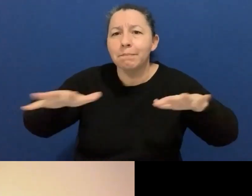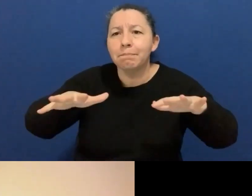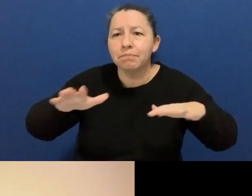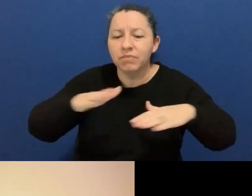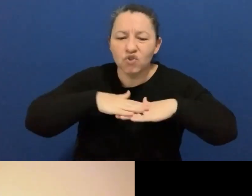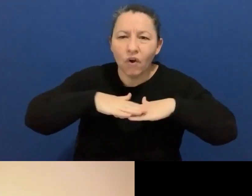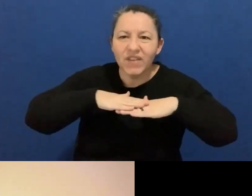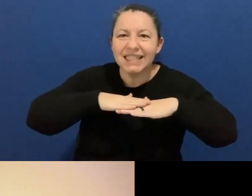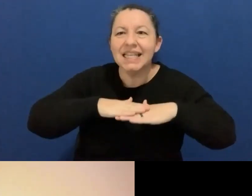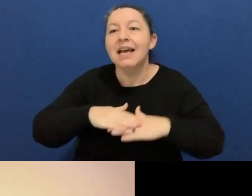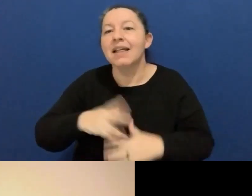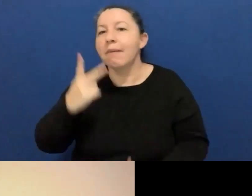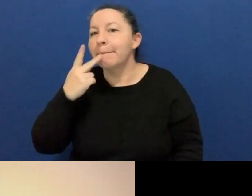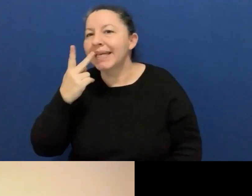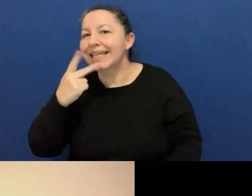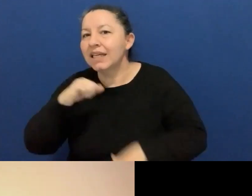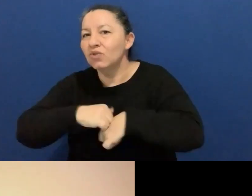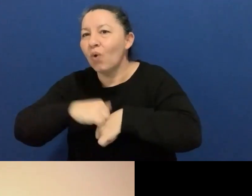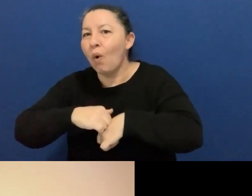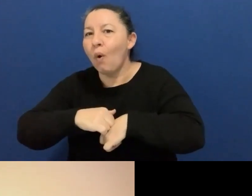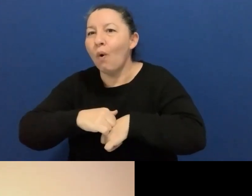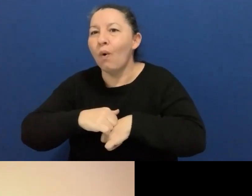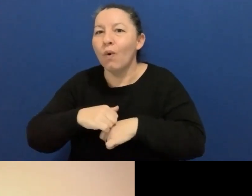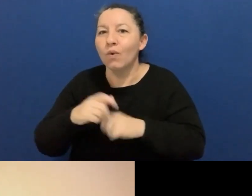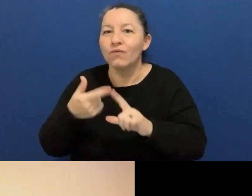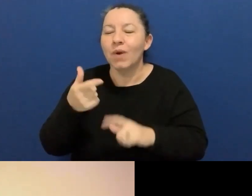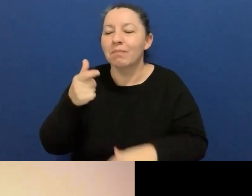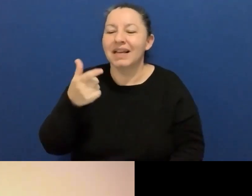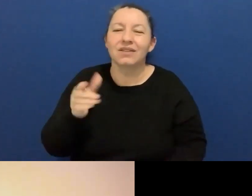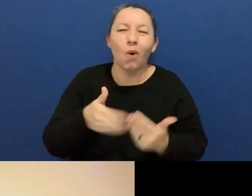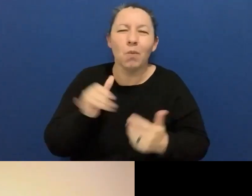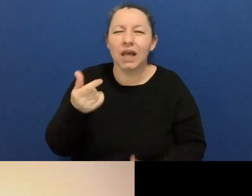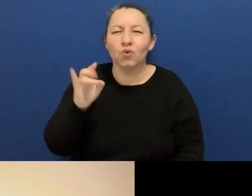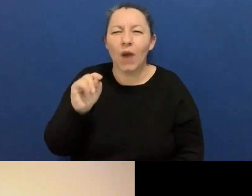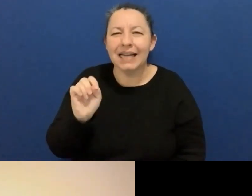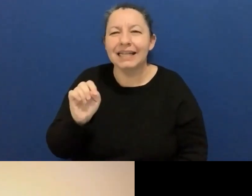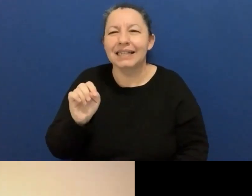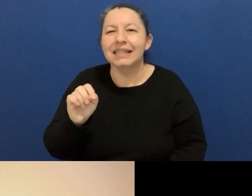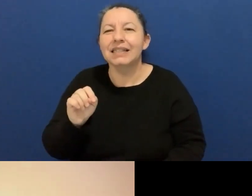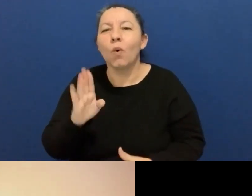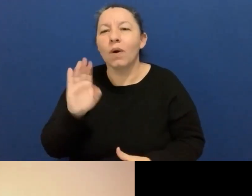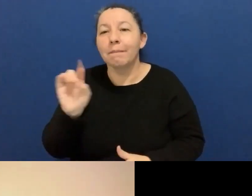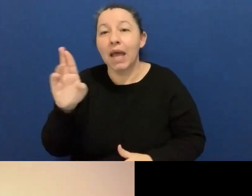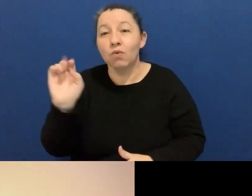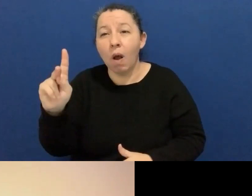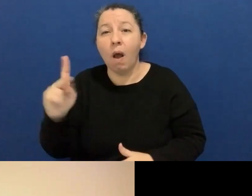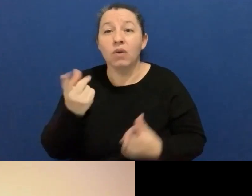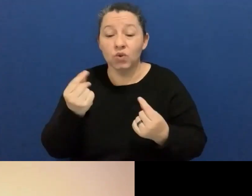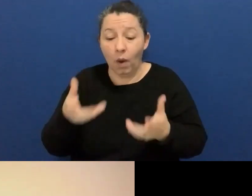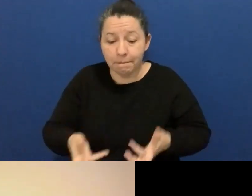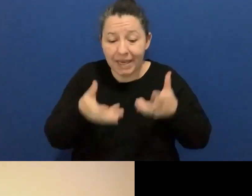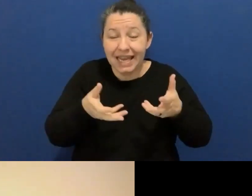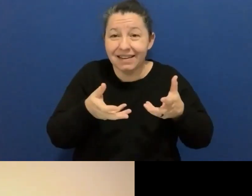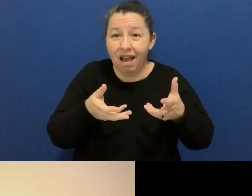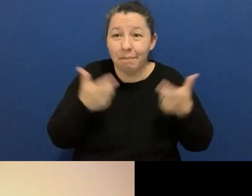the granitoid bedrock that came out of the mine as debris. So you basically, they'd pick up the large stones and stack the walls. They are about a